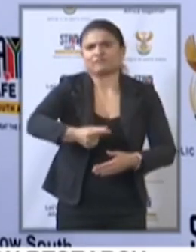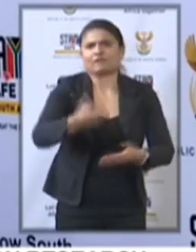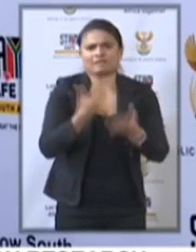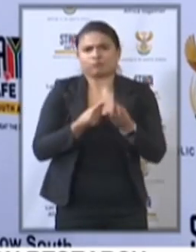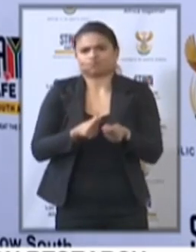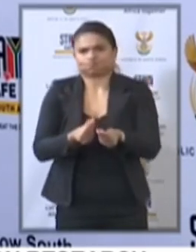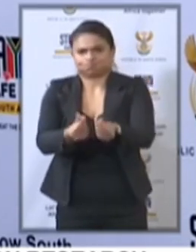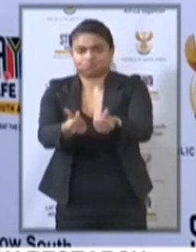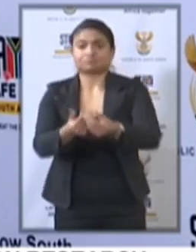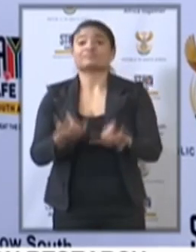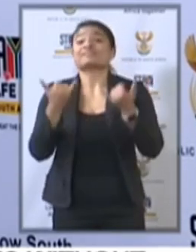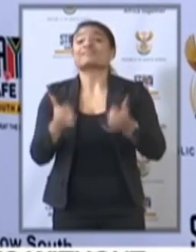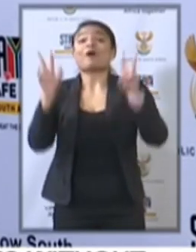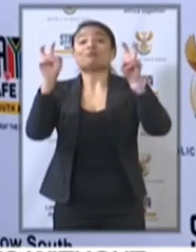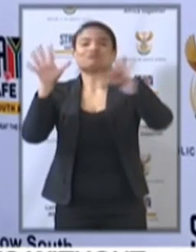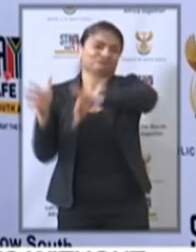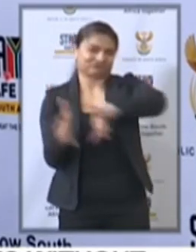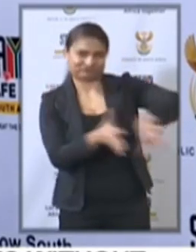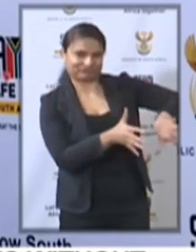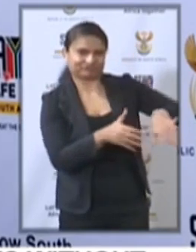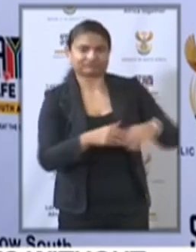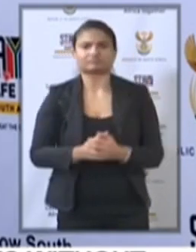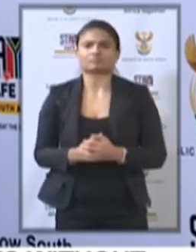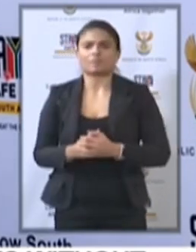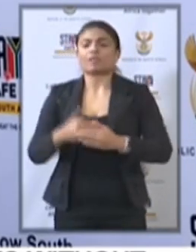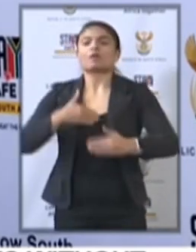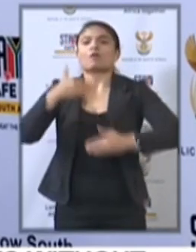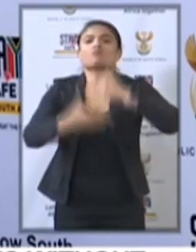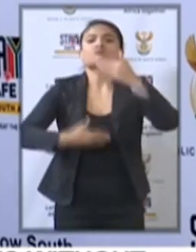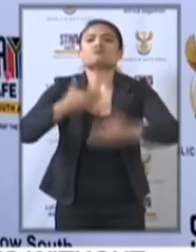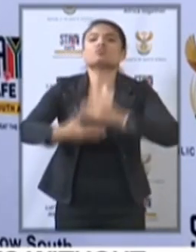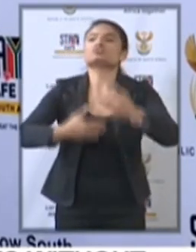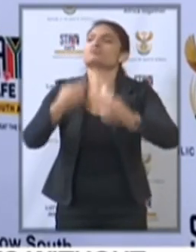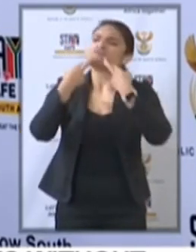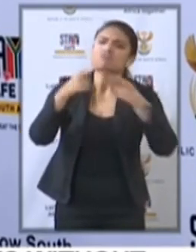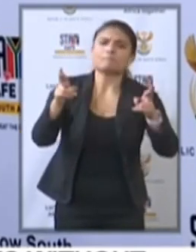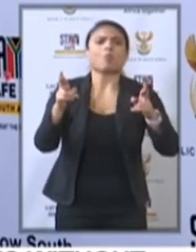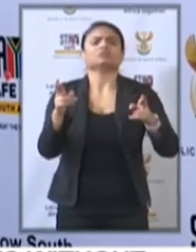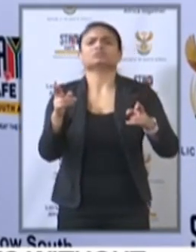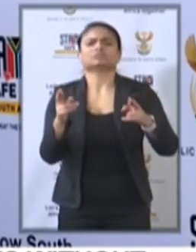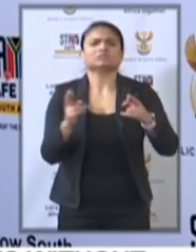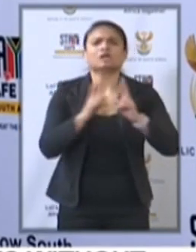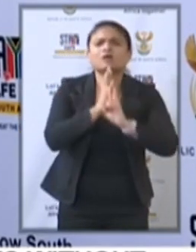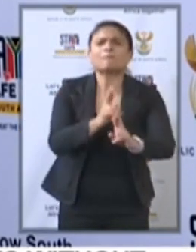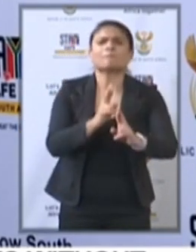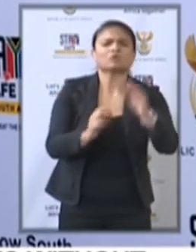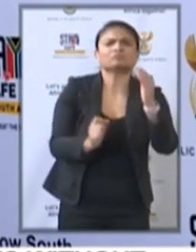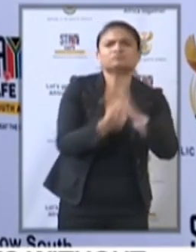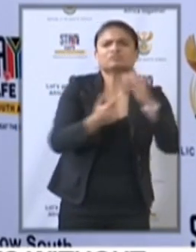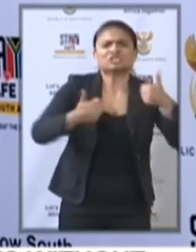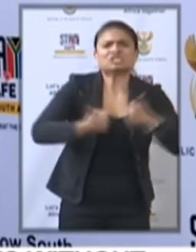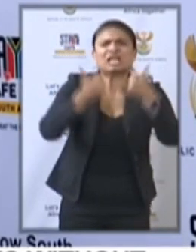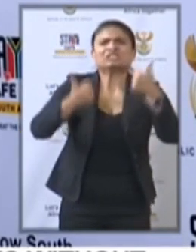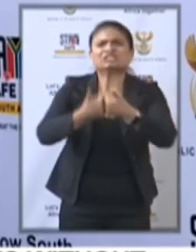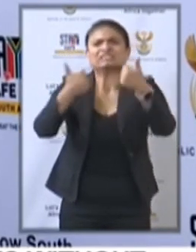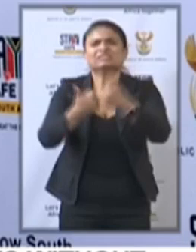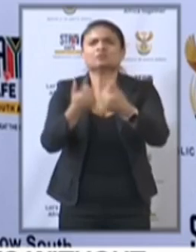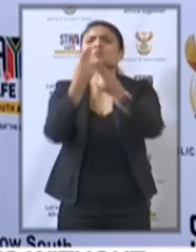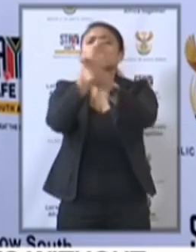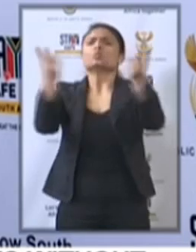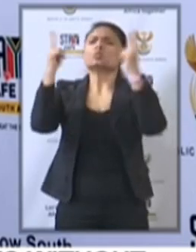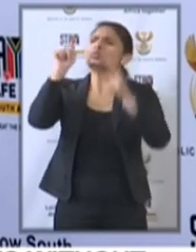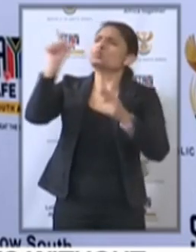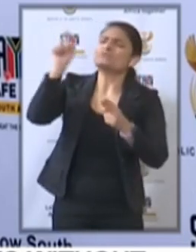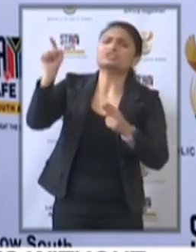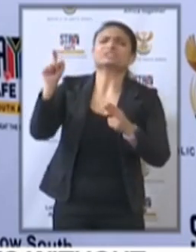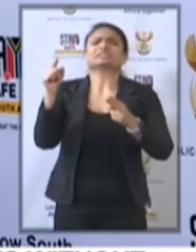with progress, reporting on progress and challenges in the post-school education and training initiatives that we